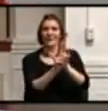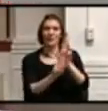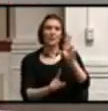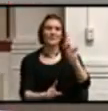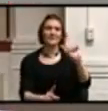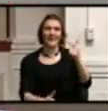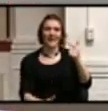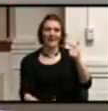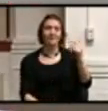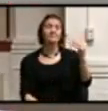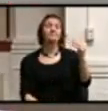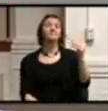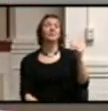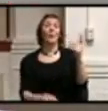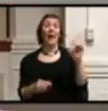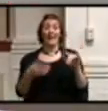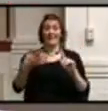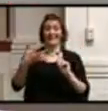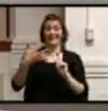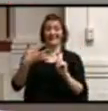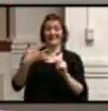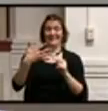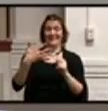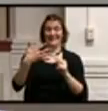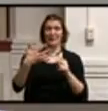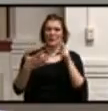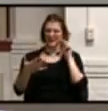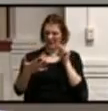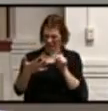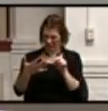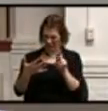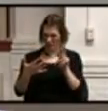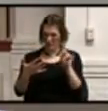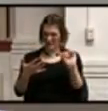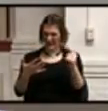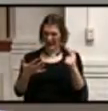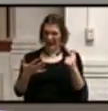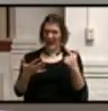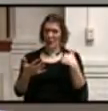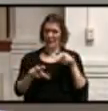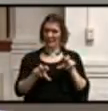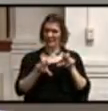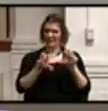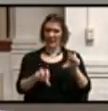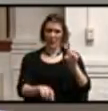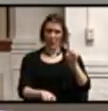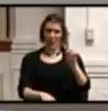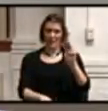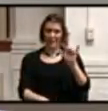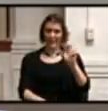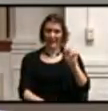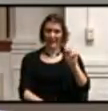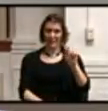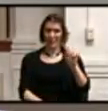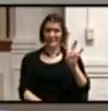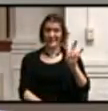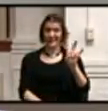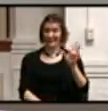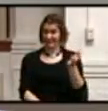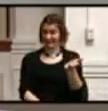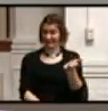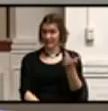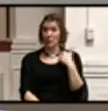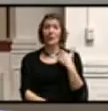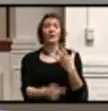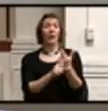And what happened there, what happened with this fund, and you can see it has a fairly large investment of $1.7 million. We got a